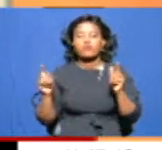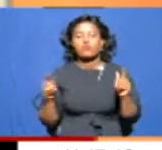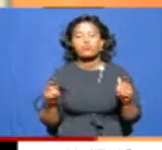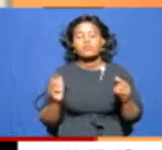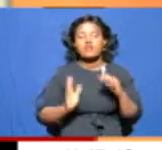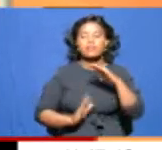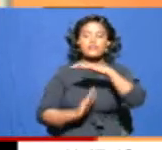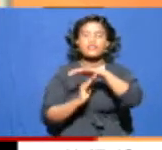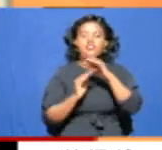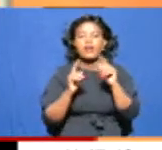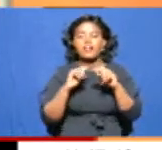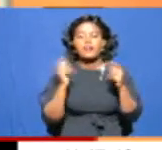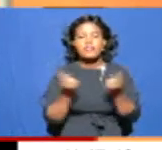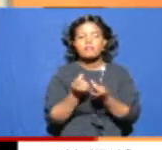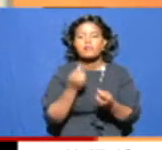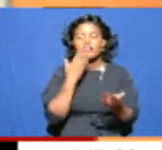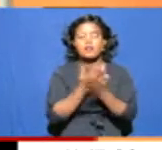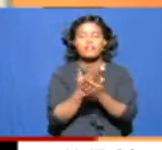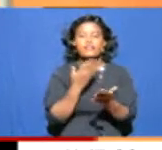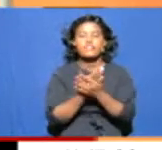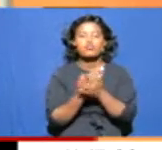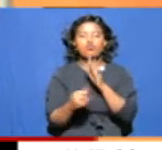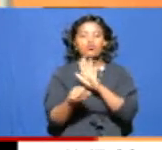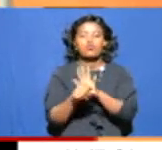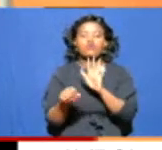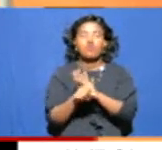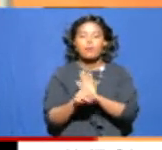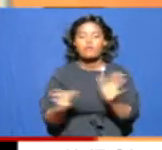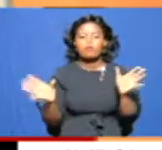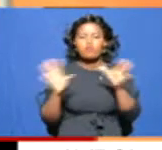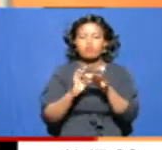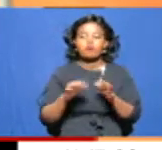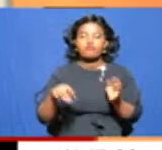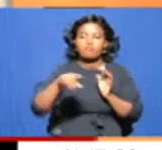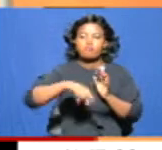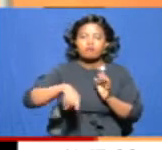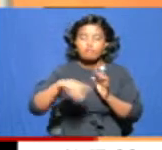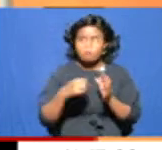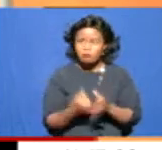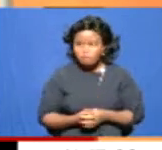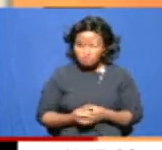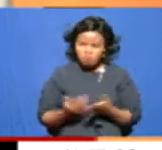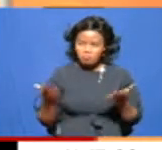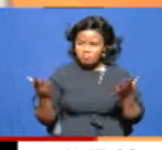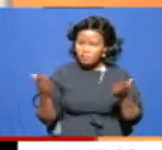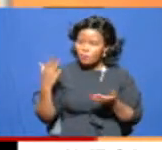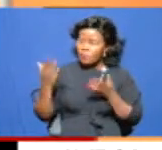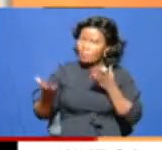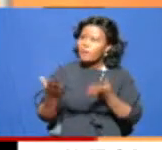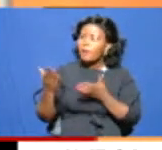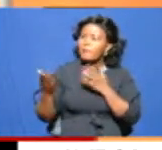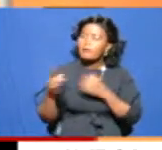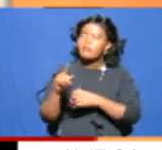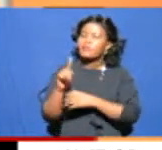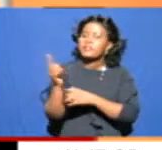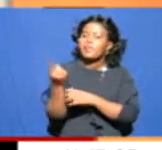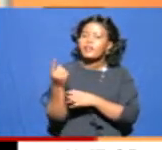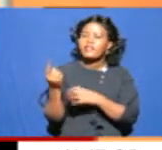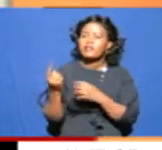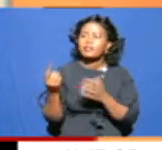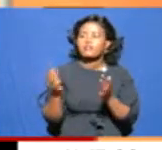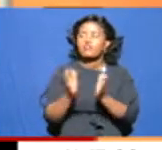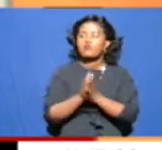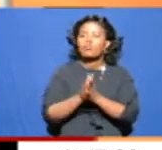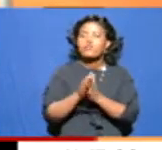teams. Thank you very much, guys, for joining us here in studio. Thank you. And maybe if you allow me, we can start with you,